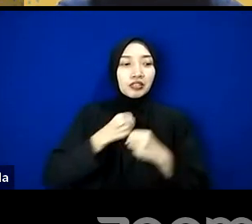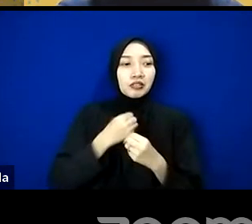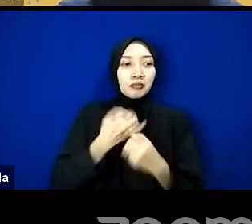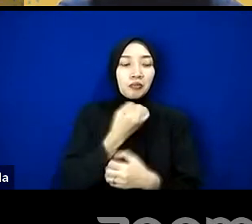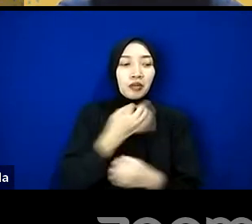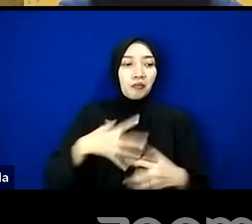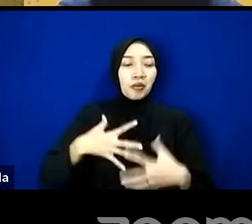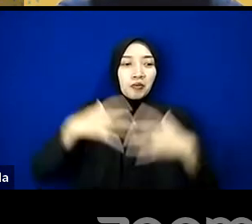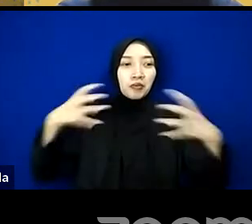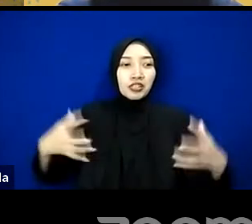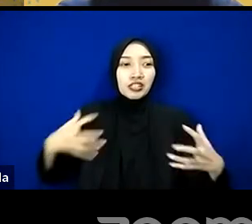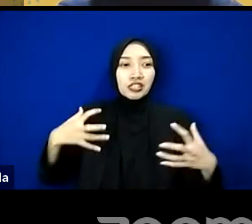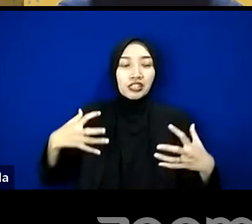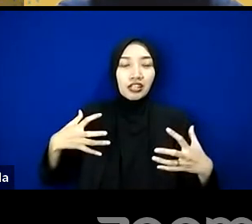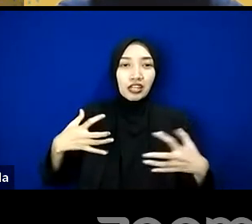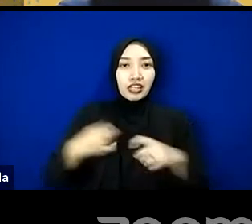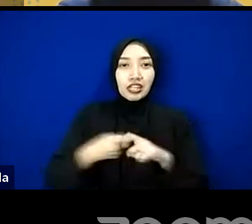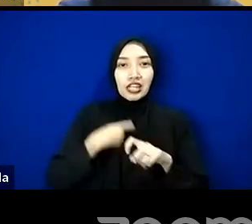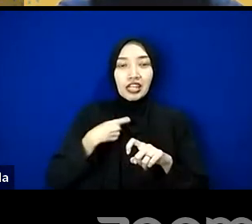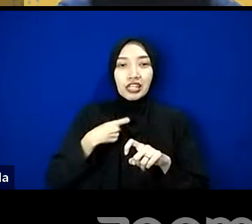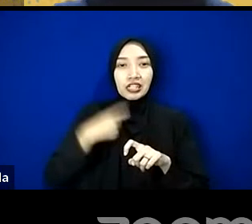then to securing the